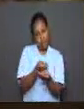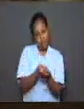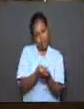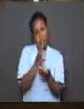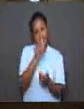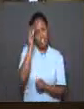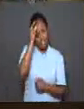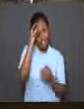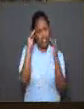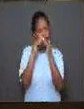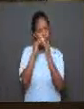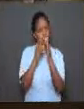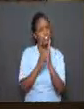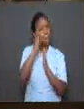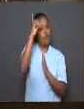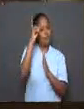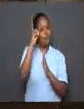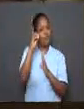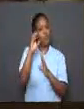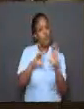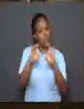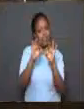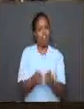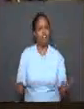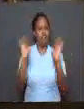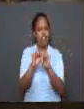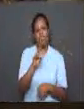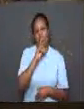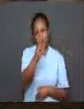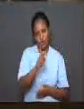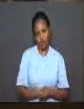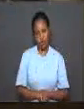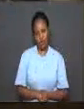economic, and cultural equality, it is necessary.